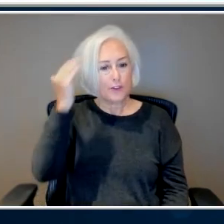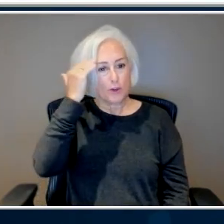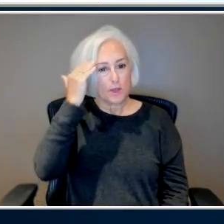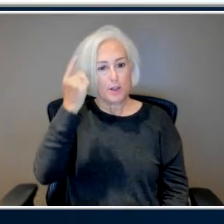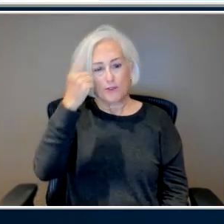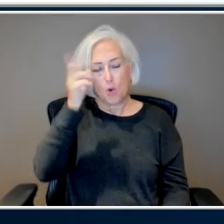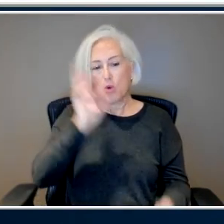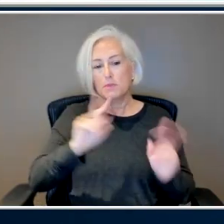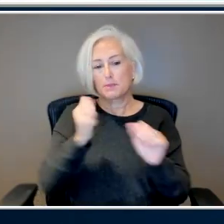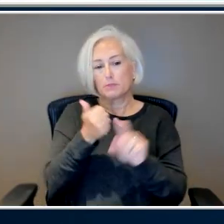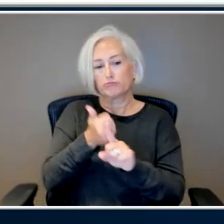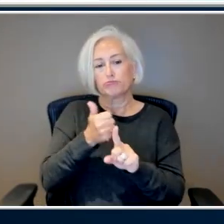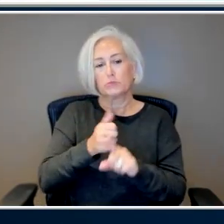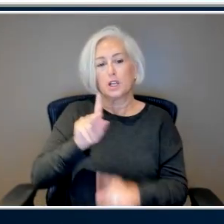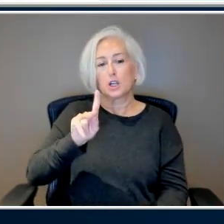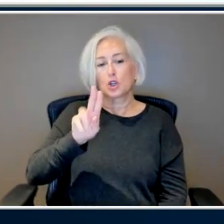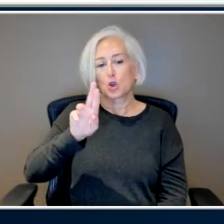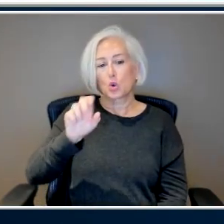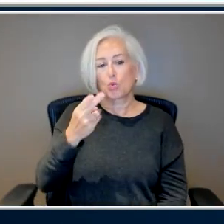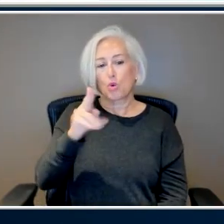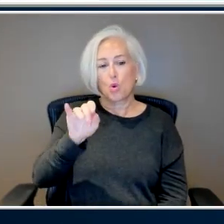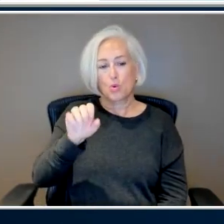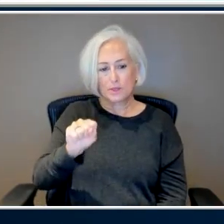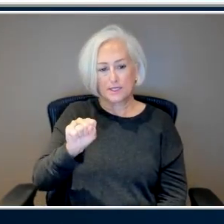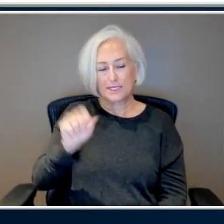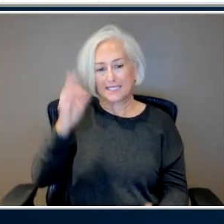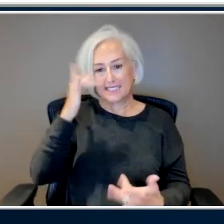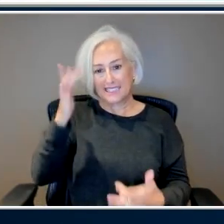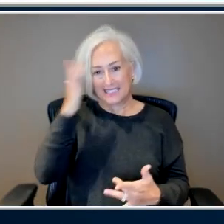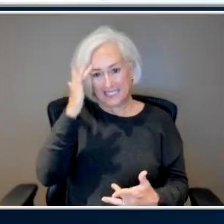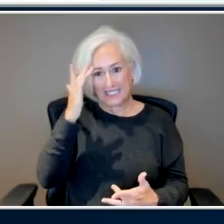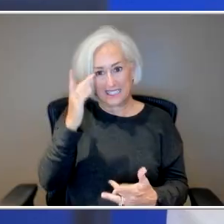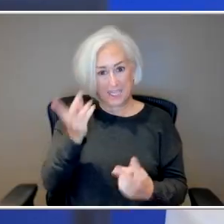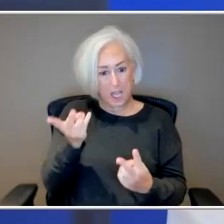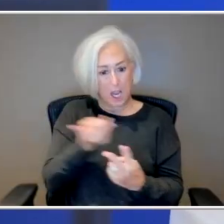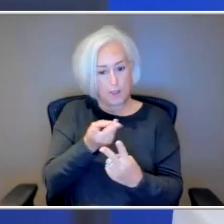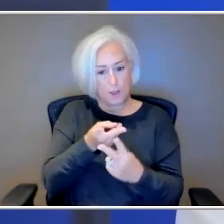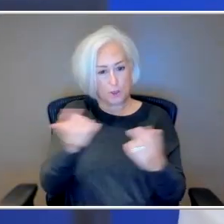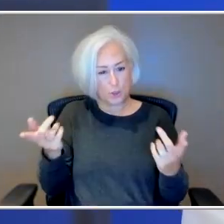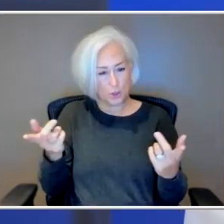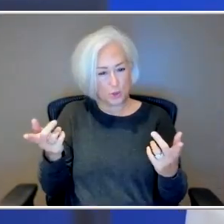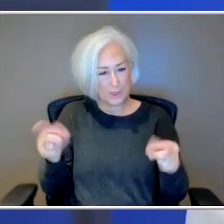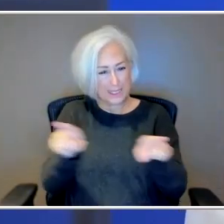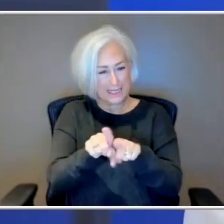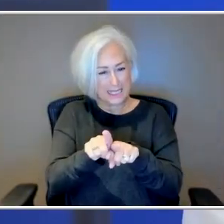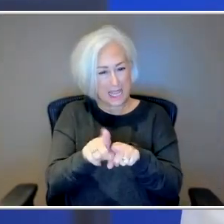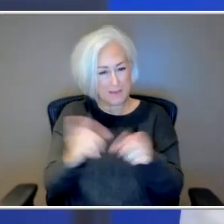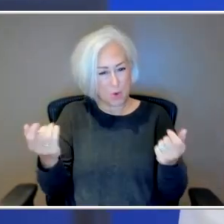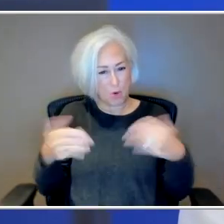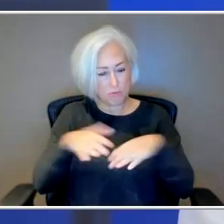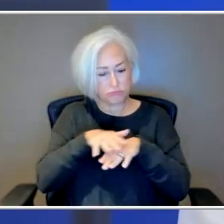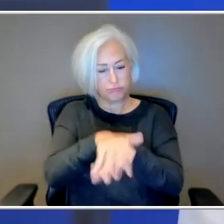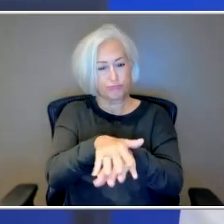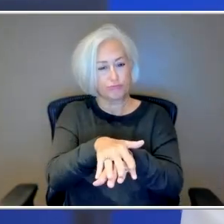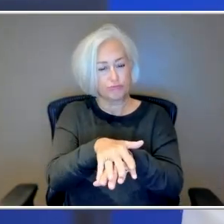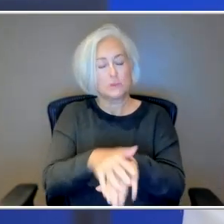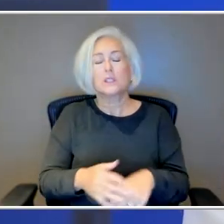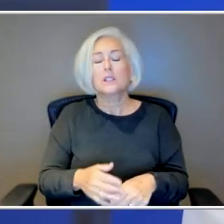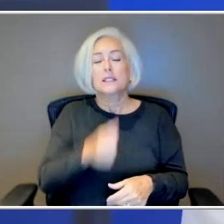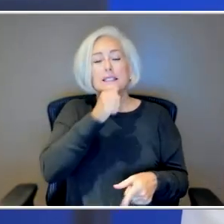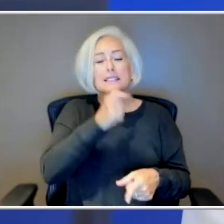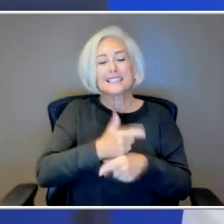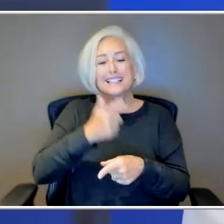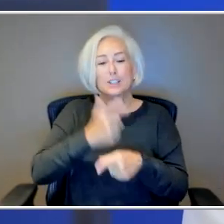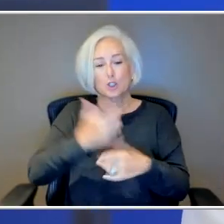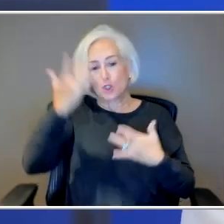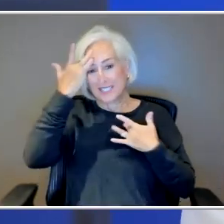any crossover between Crohn's and ulcerative colitis? So they are kind of sister diseases, but there are some differences between Crohn's